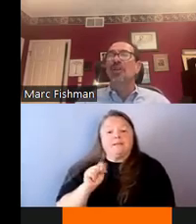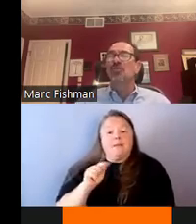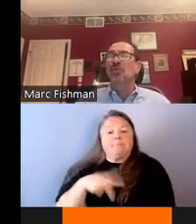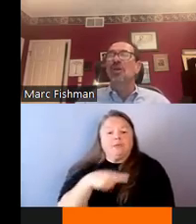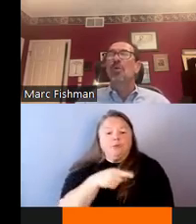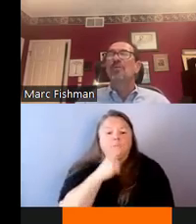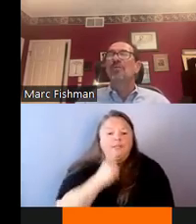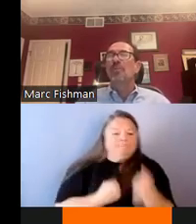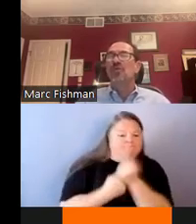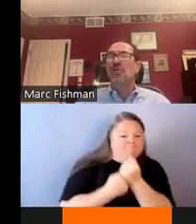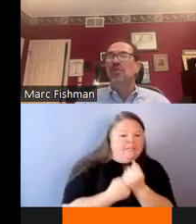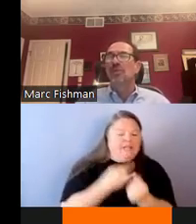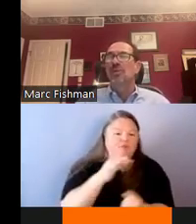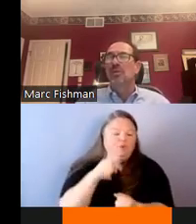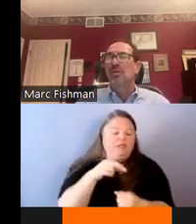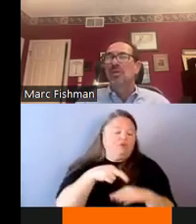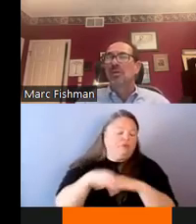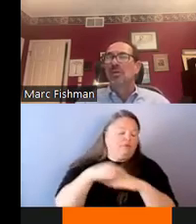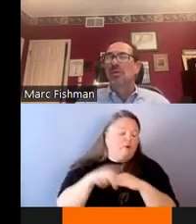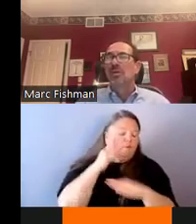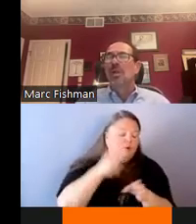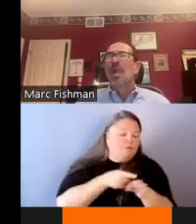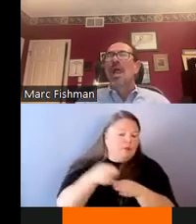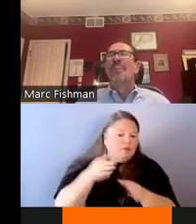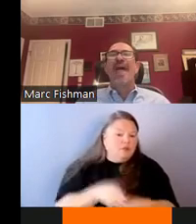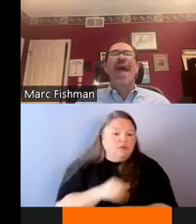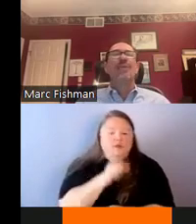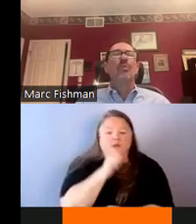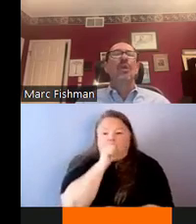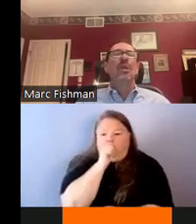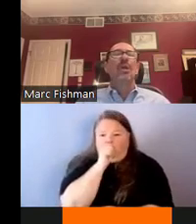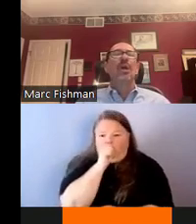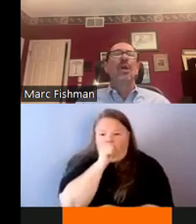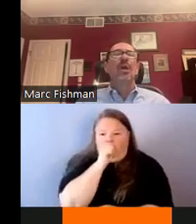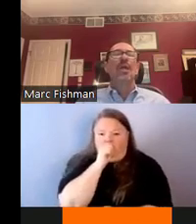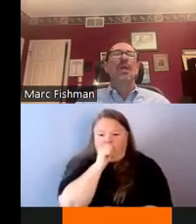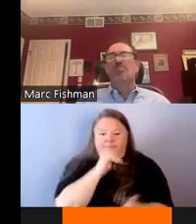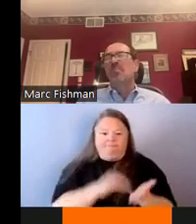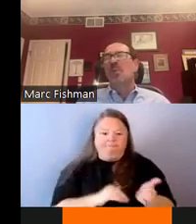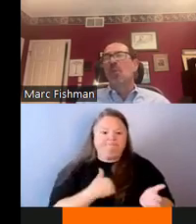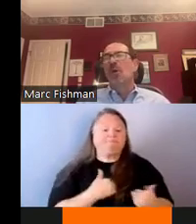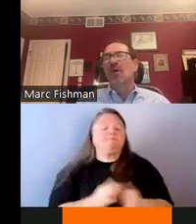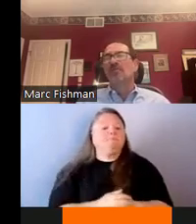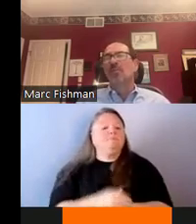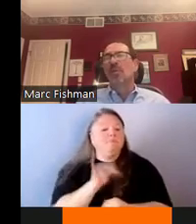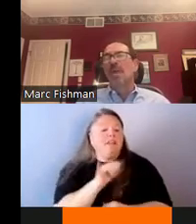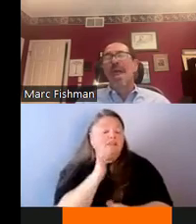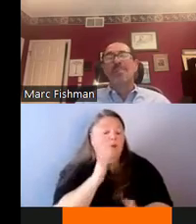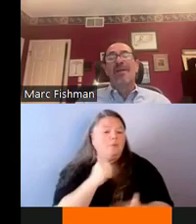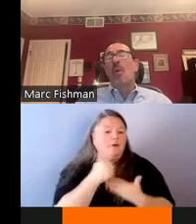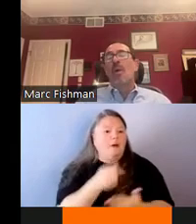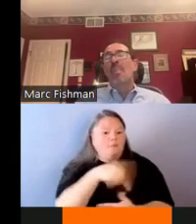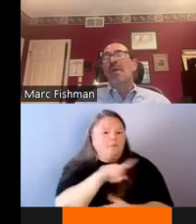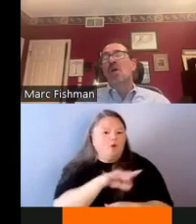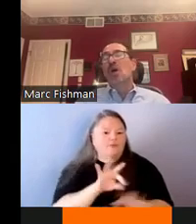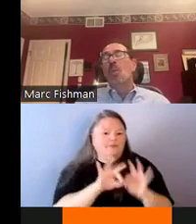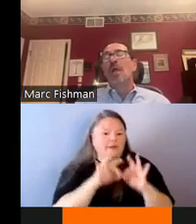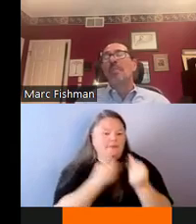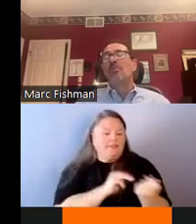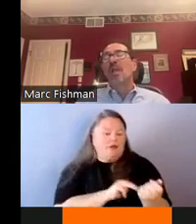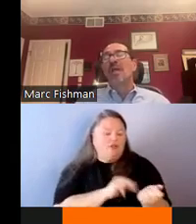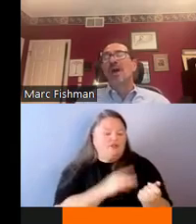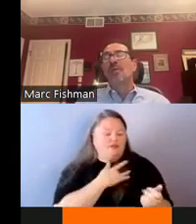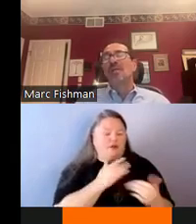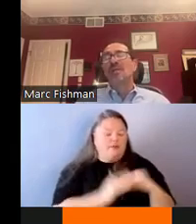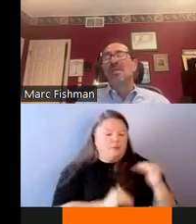for a consultation with a specialist. And that will get people more comfortable. And by the way, when they've